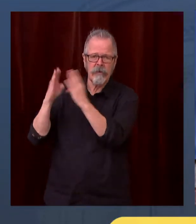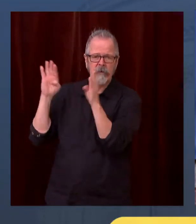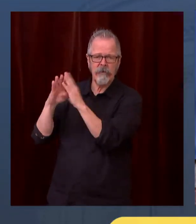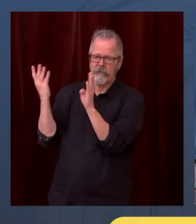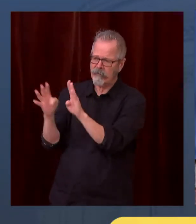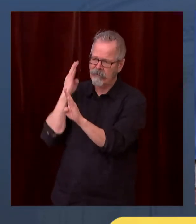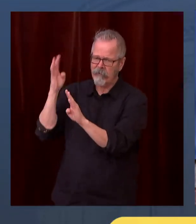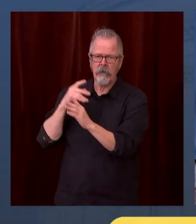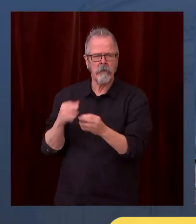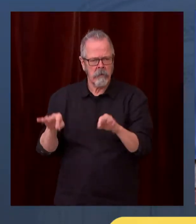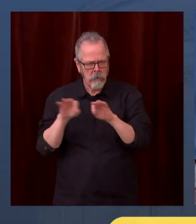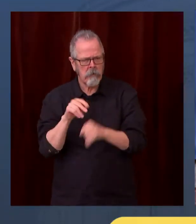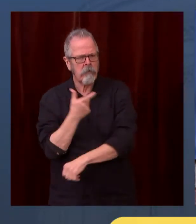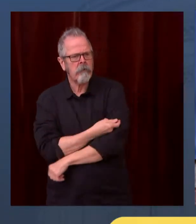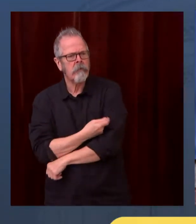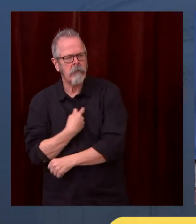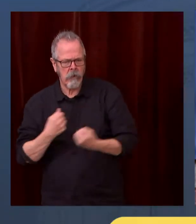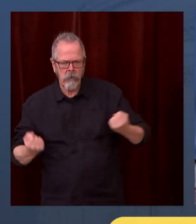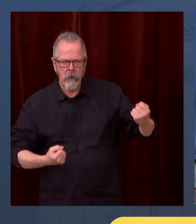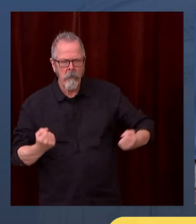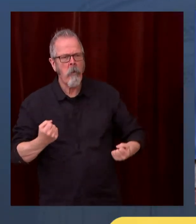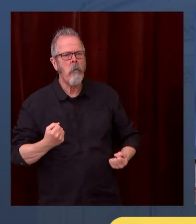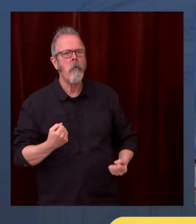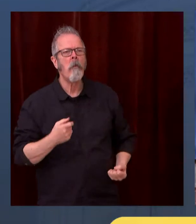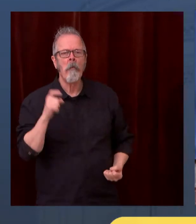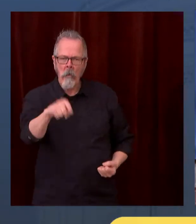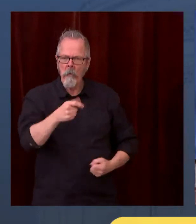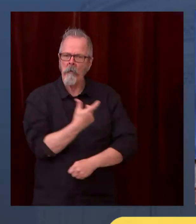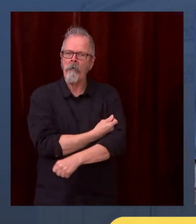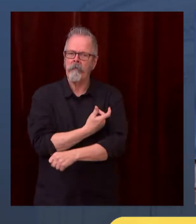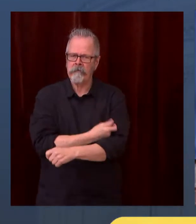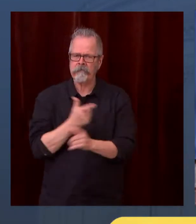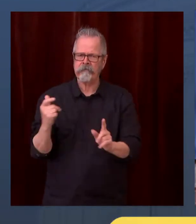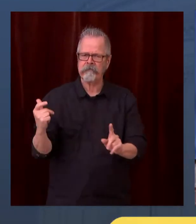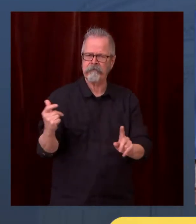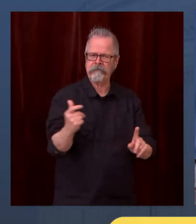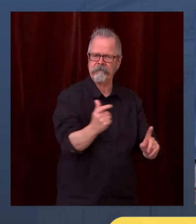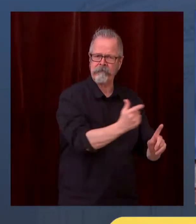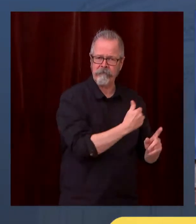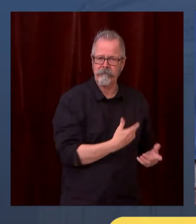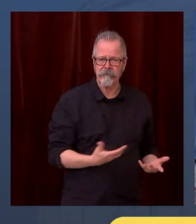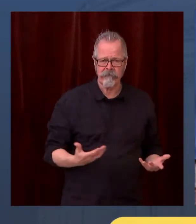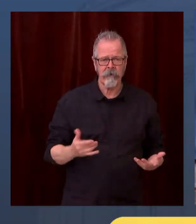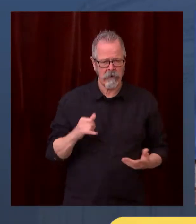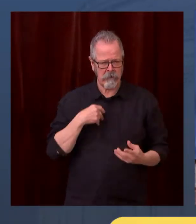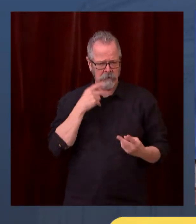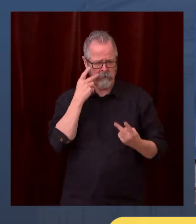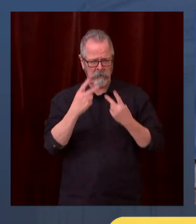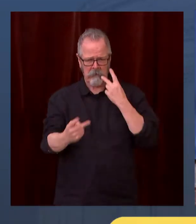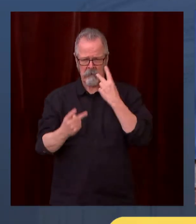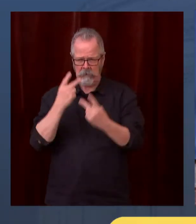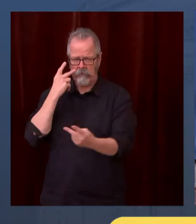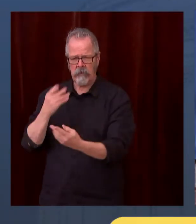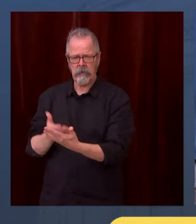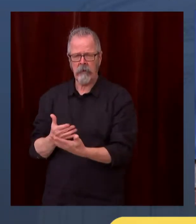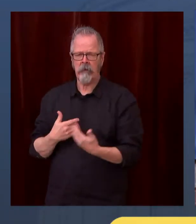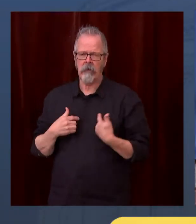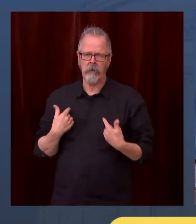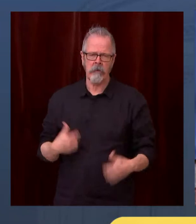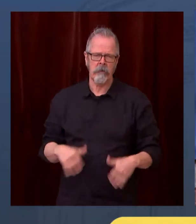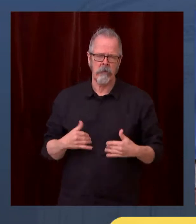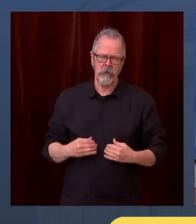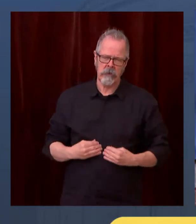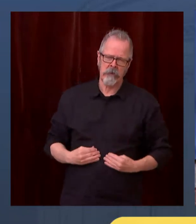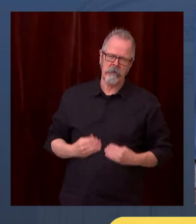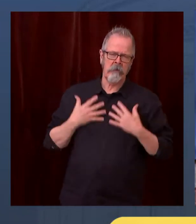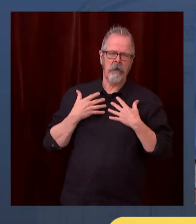soon as we can. So I'm really encouraged for what I'm seeing. The evidence has backed up what our excellent educators are doing, and